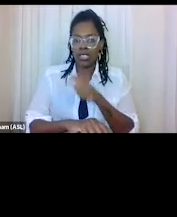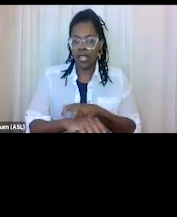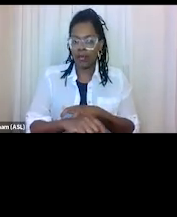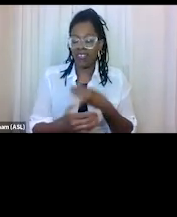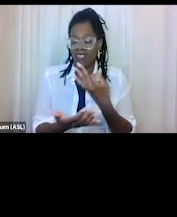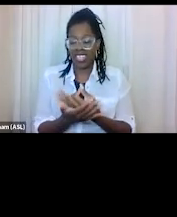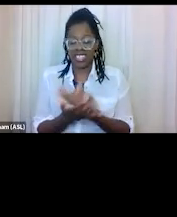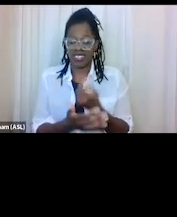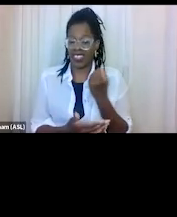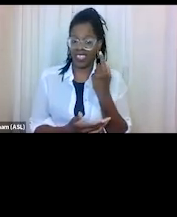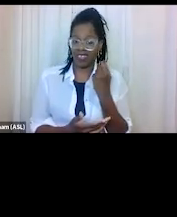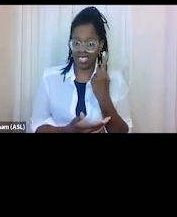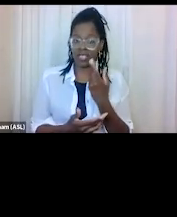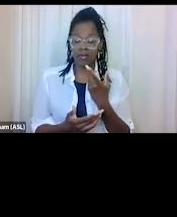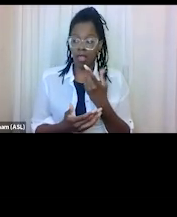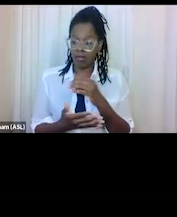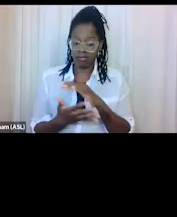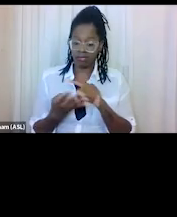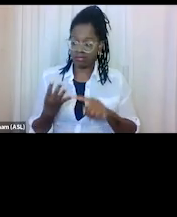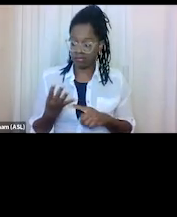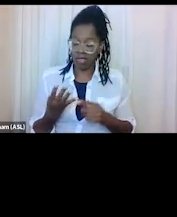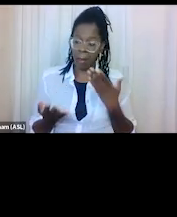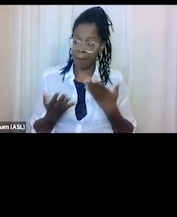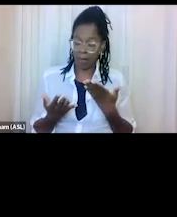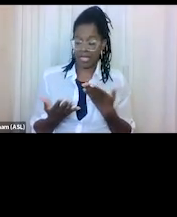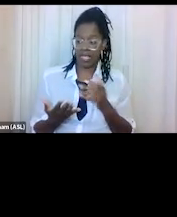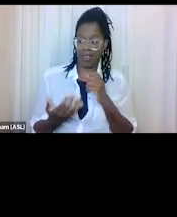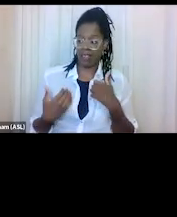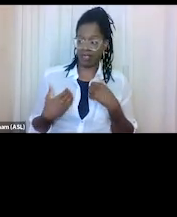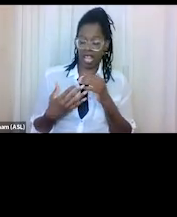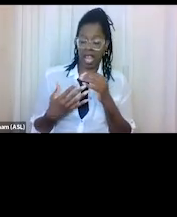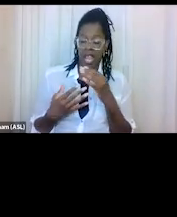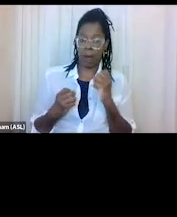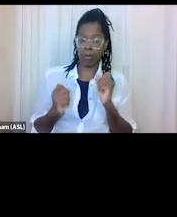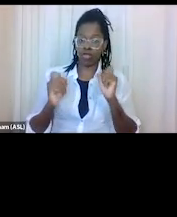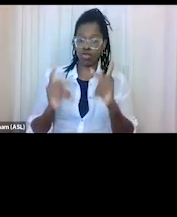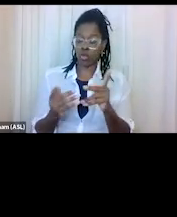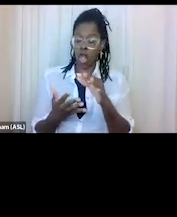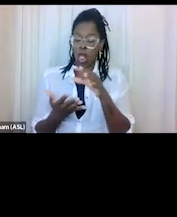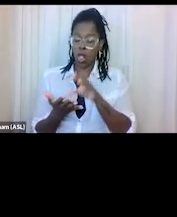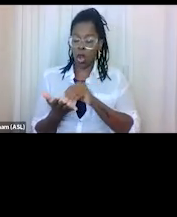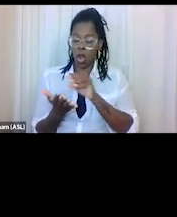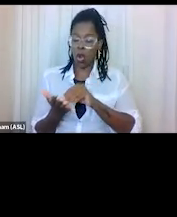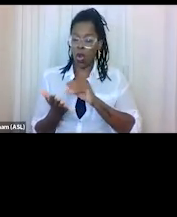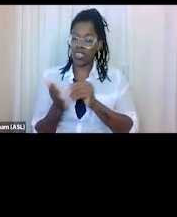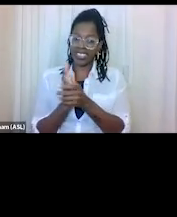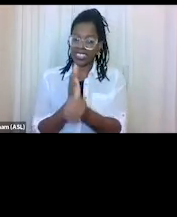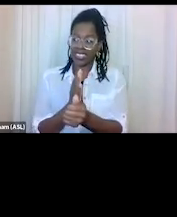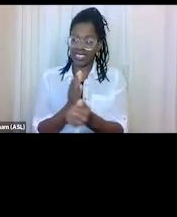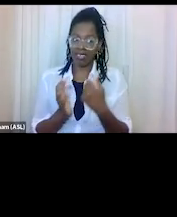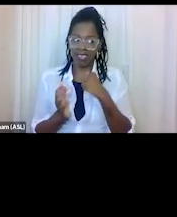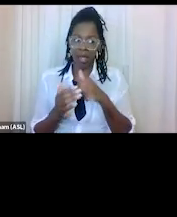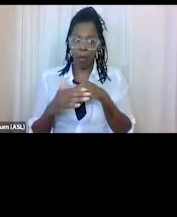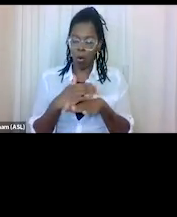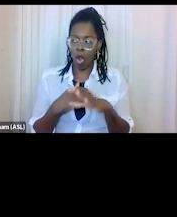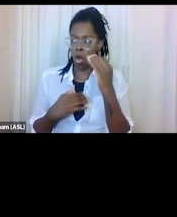things that youth who have had to live on the street may not have had the opportunity to learn how to do. These are skills. We're not born knowing how to do this.